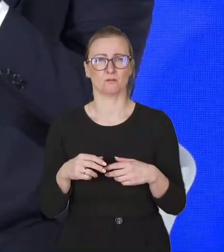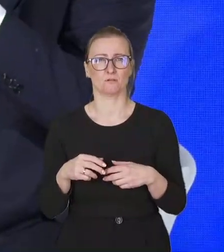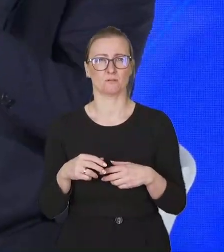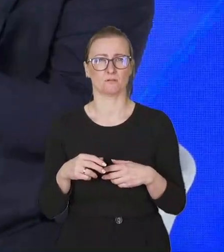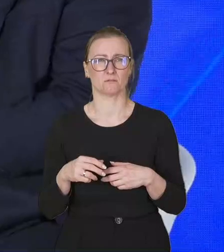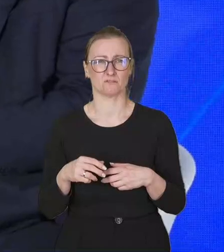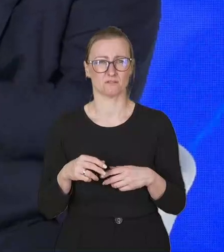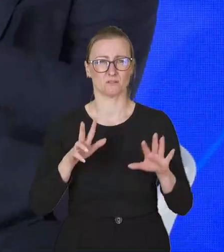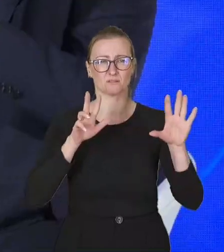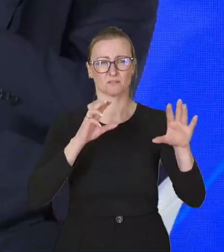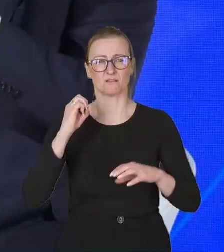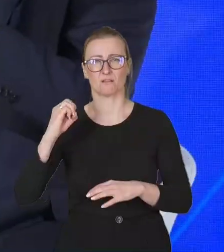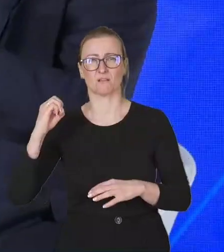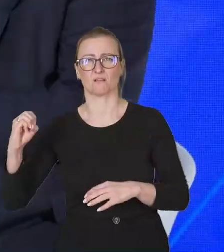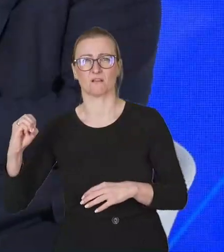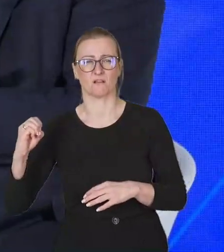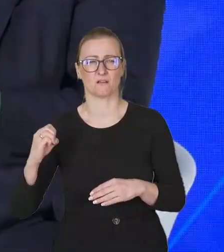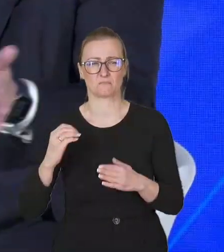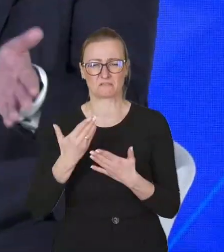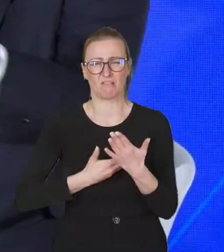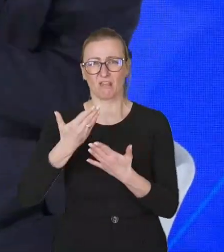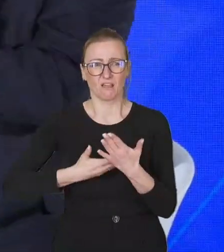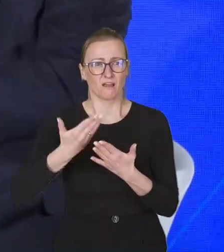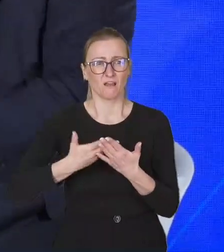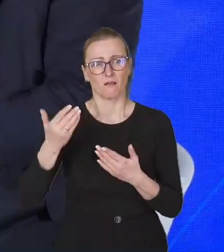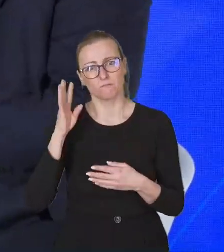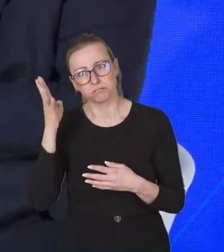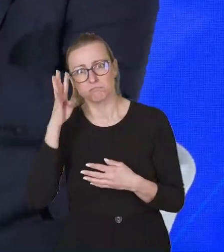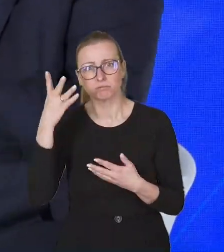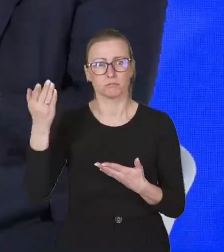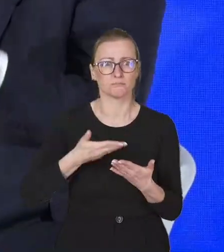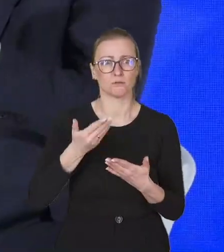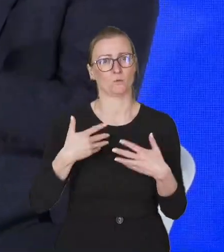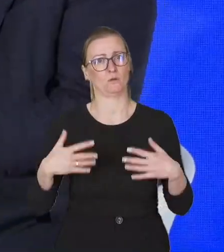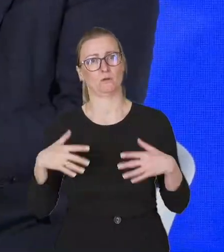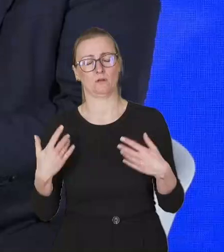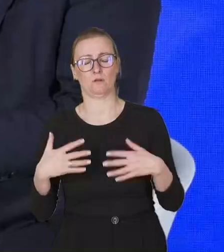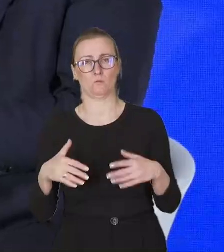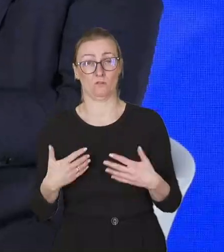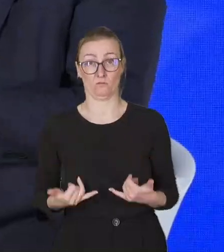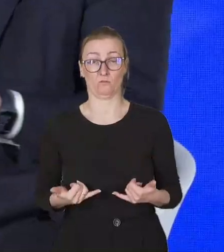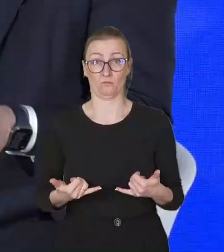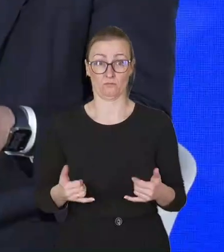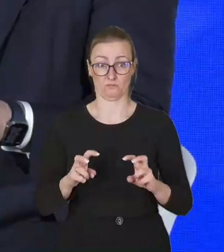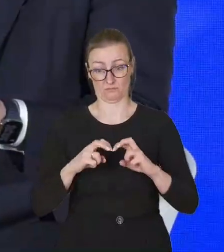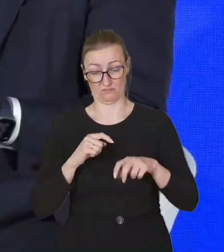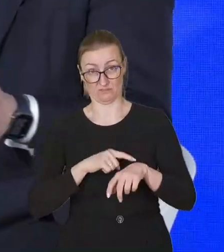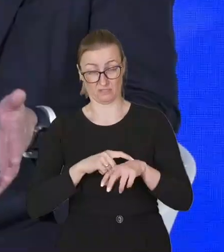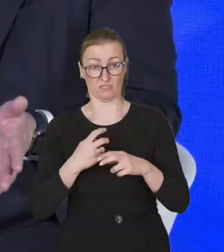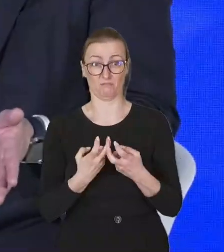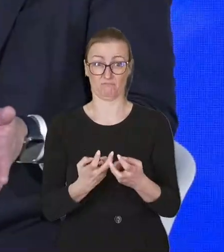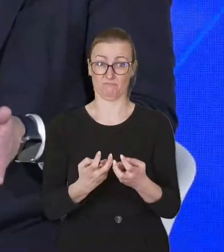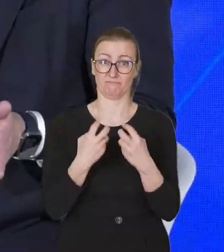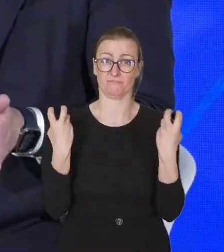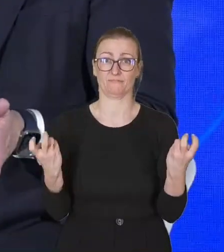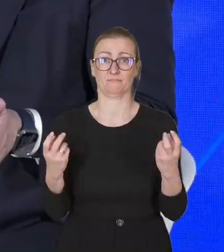now it's not a time to sit down and analyze even further. It's time to implement. So at